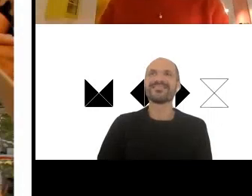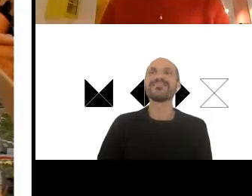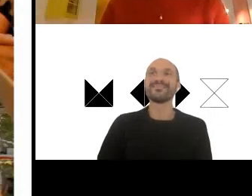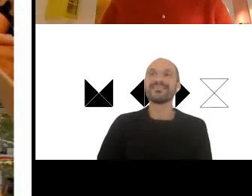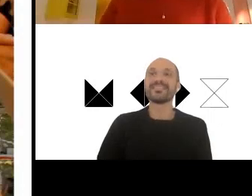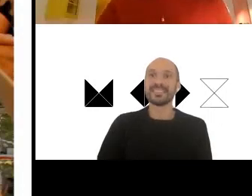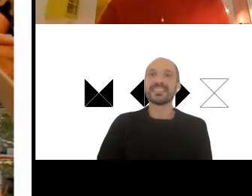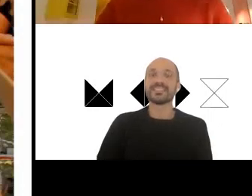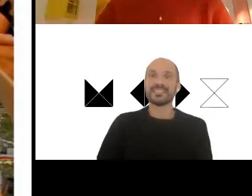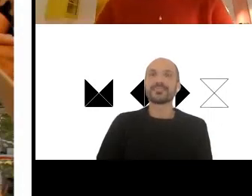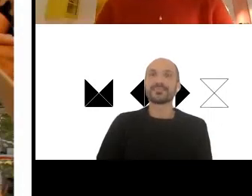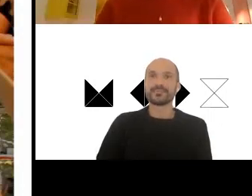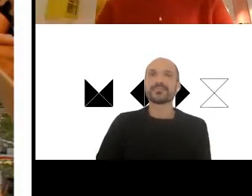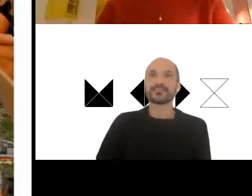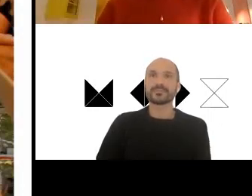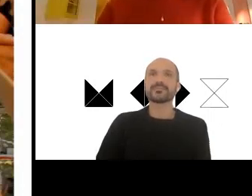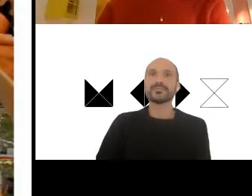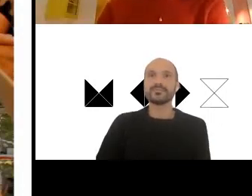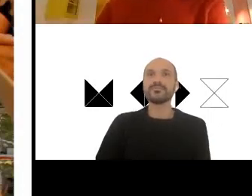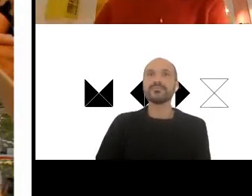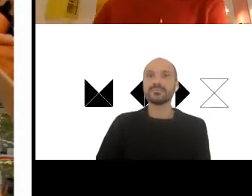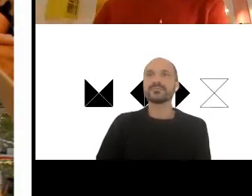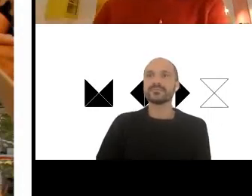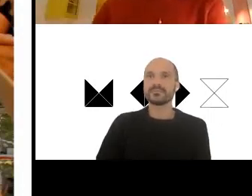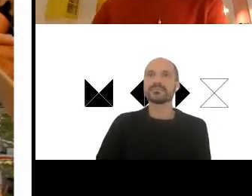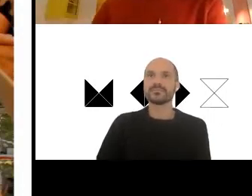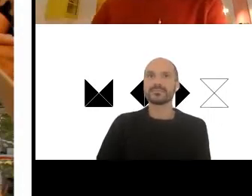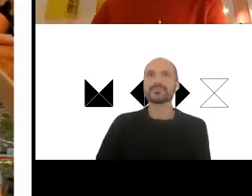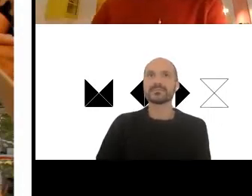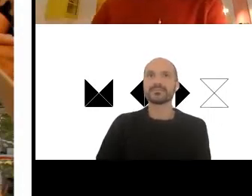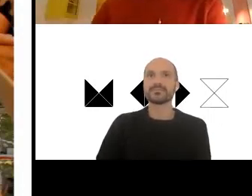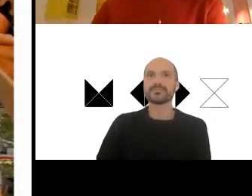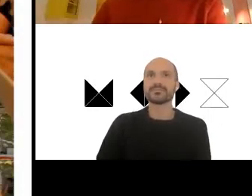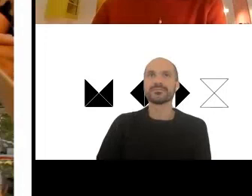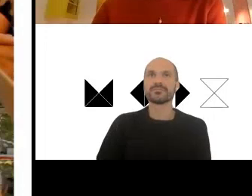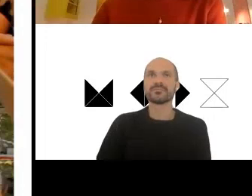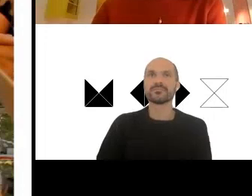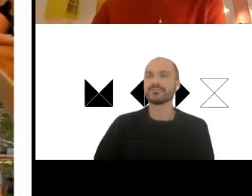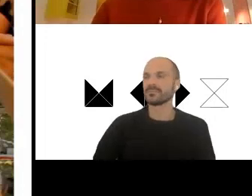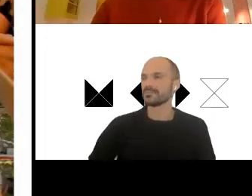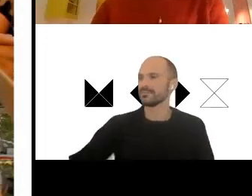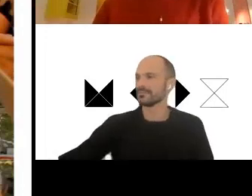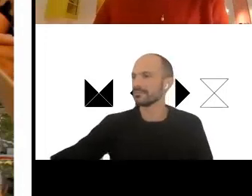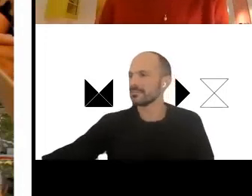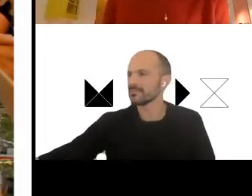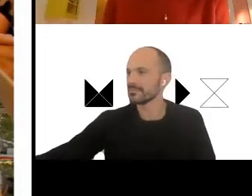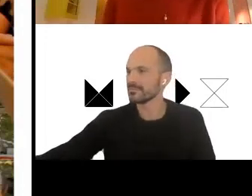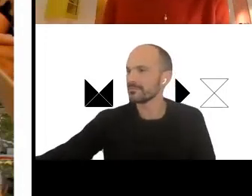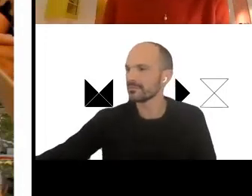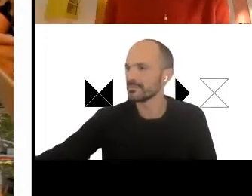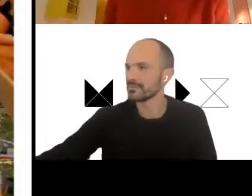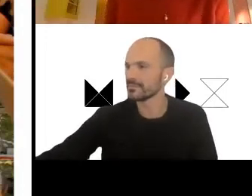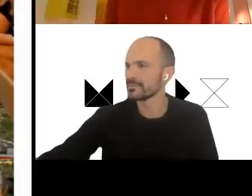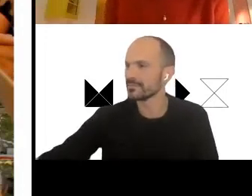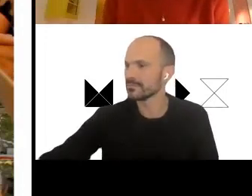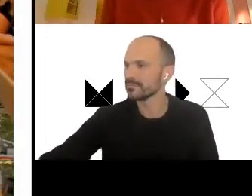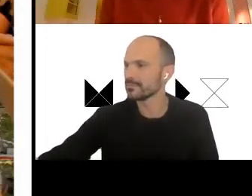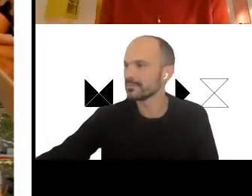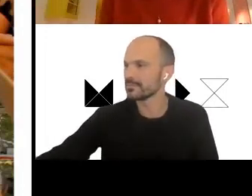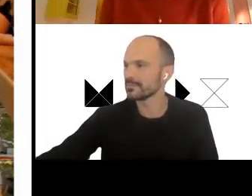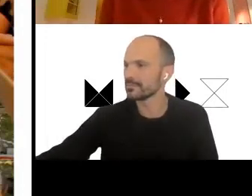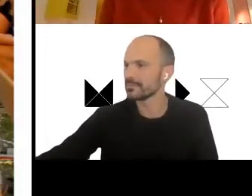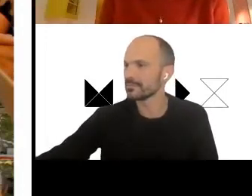period where we're to writing all the things in how the city plan is about to